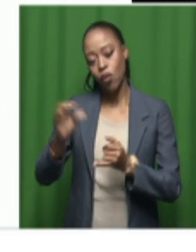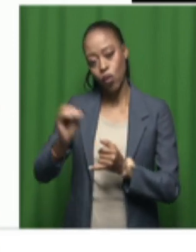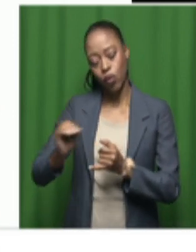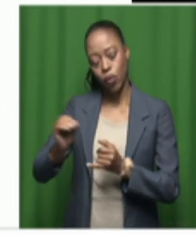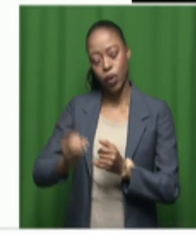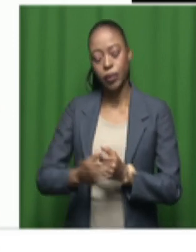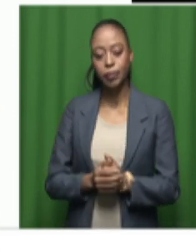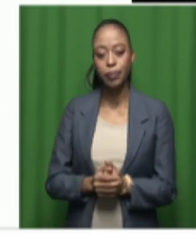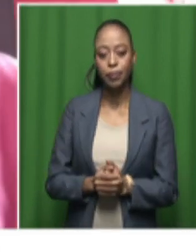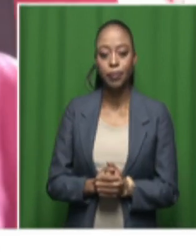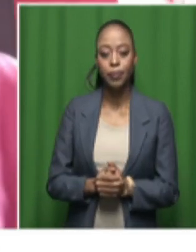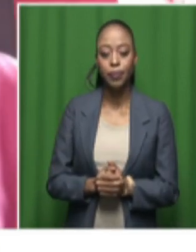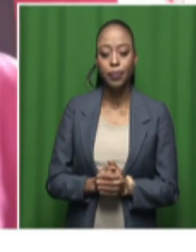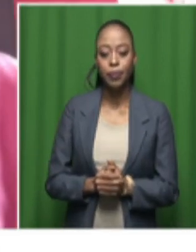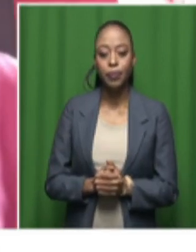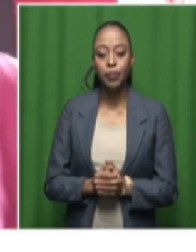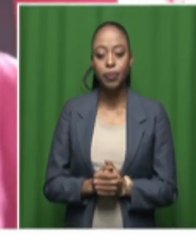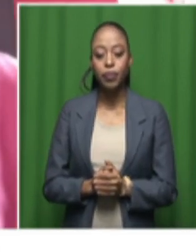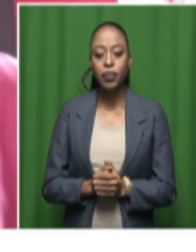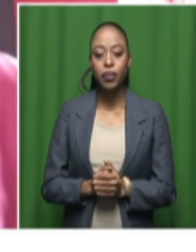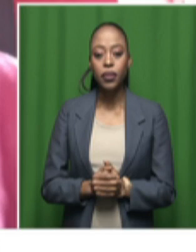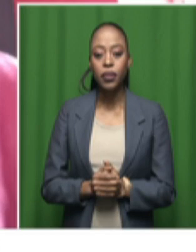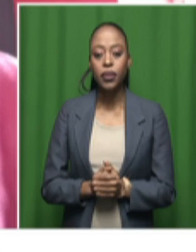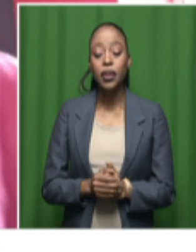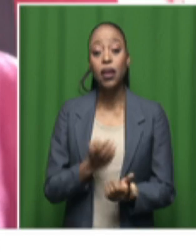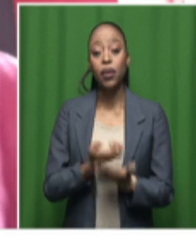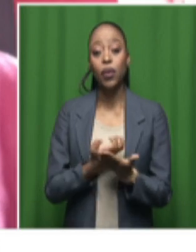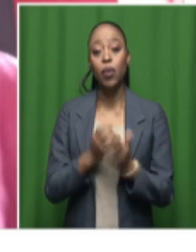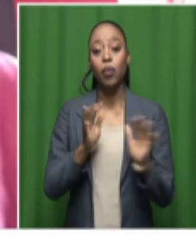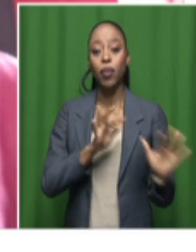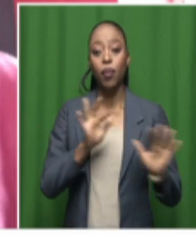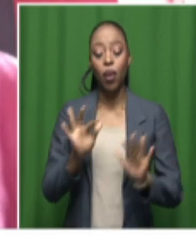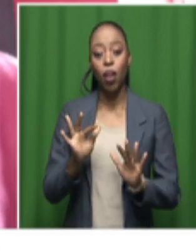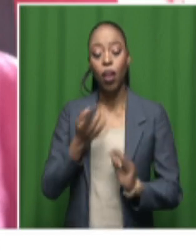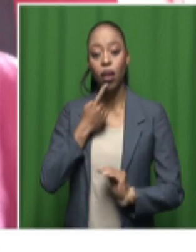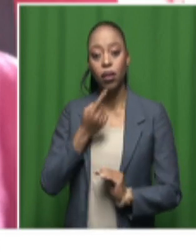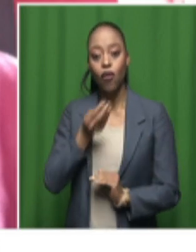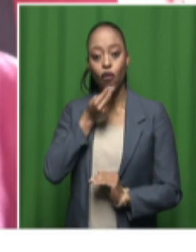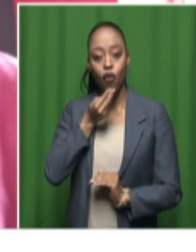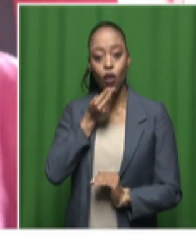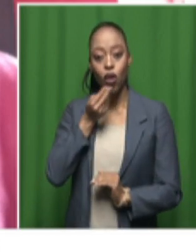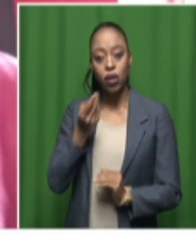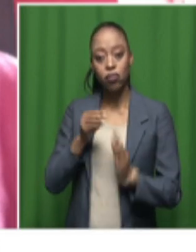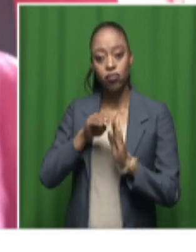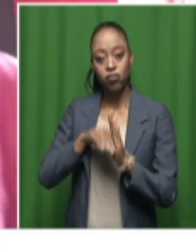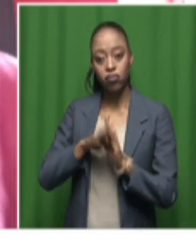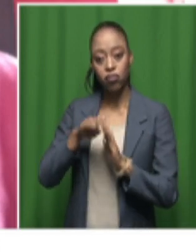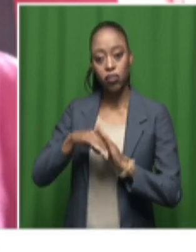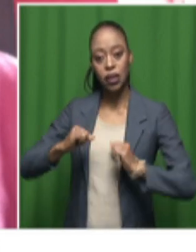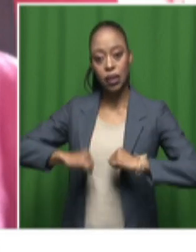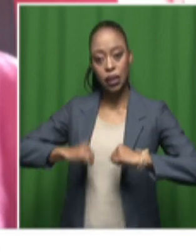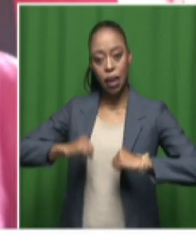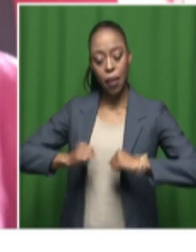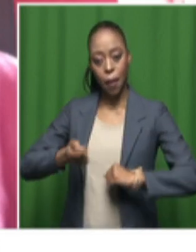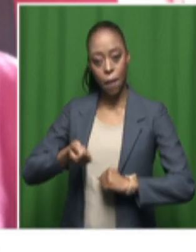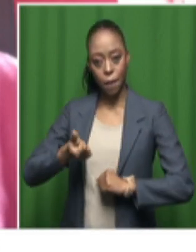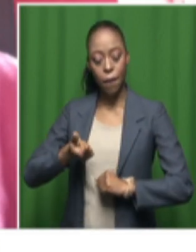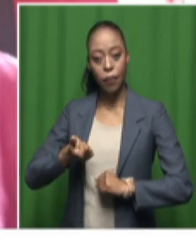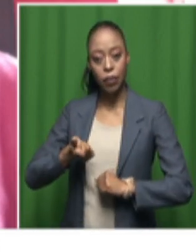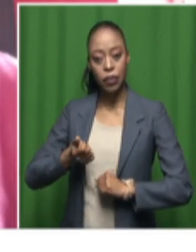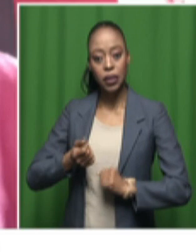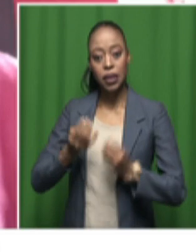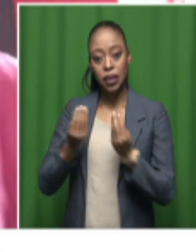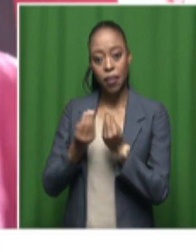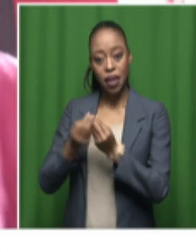October. So economists basically saying food price inflation is stabilizing, and then that's something that